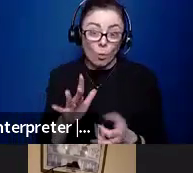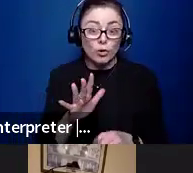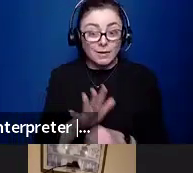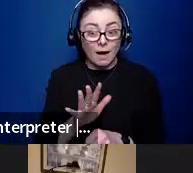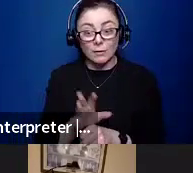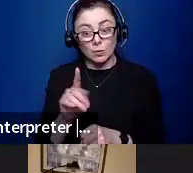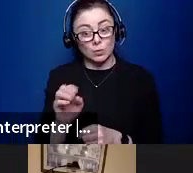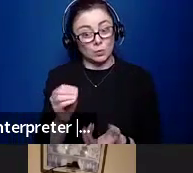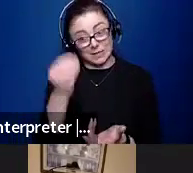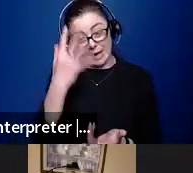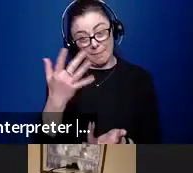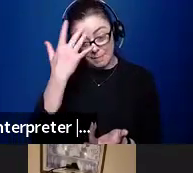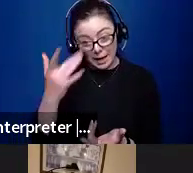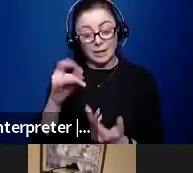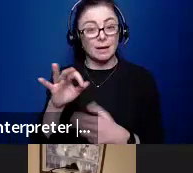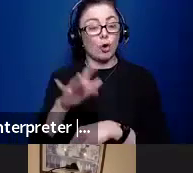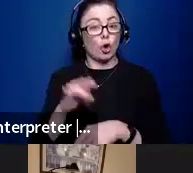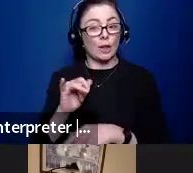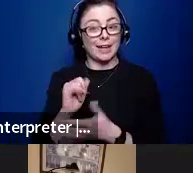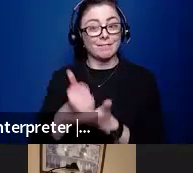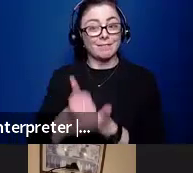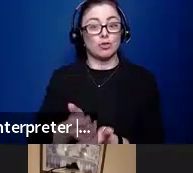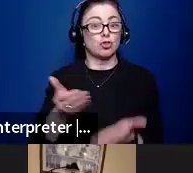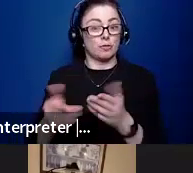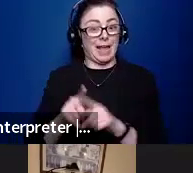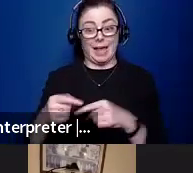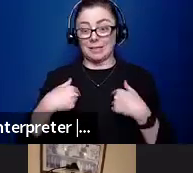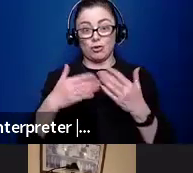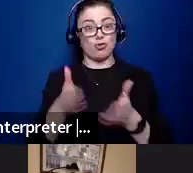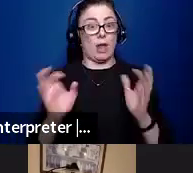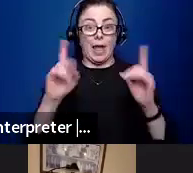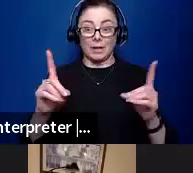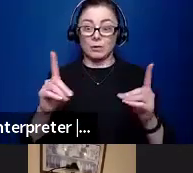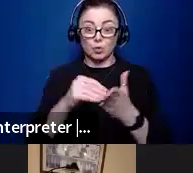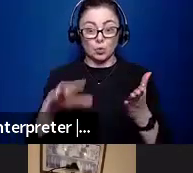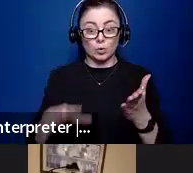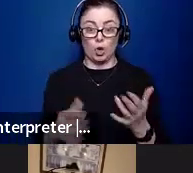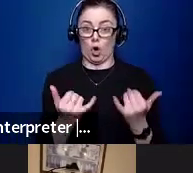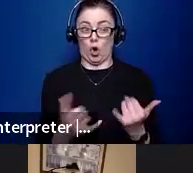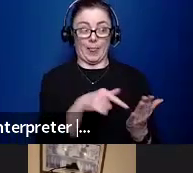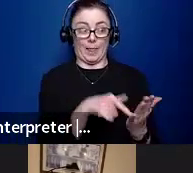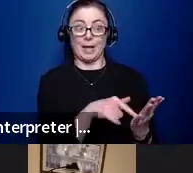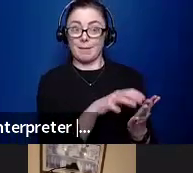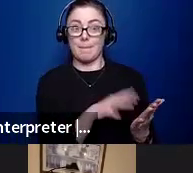that because of the early intervention services as a gen ed student, which is currently being proposed to be